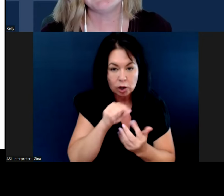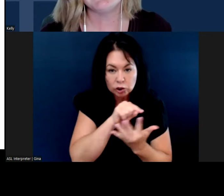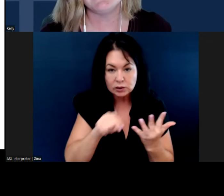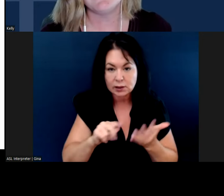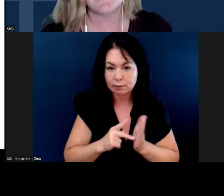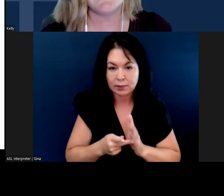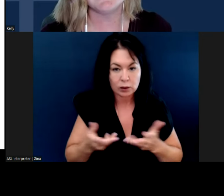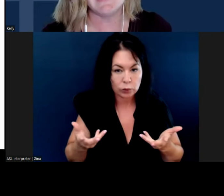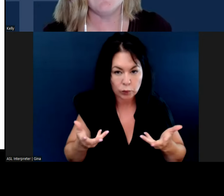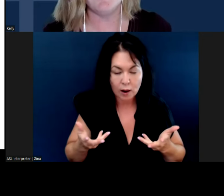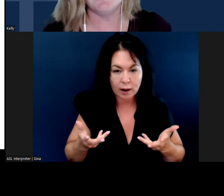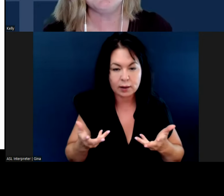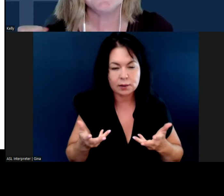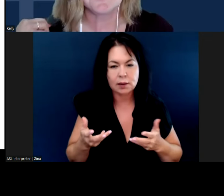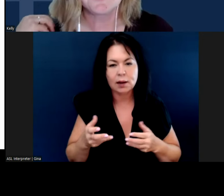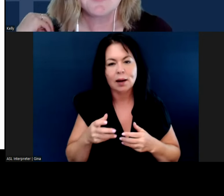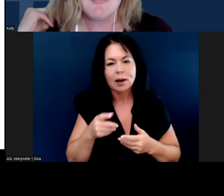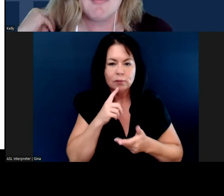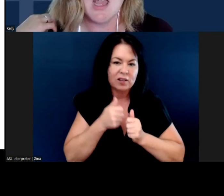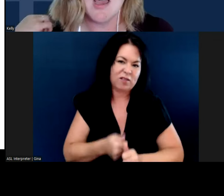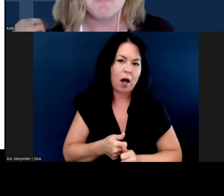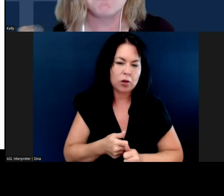it's based kind of this alpha